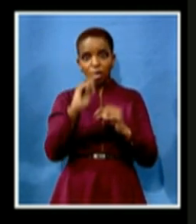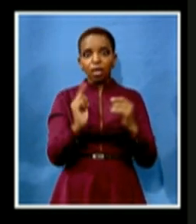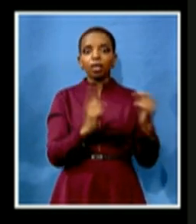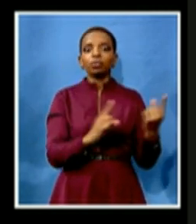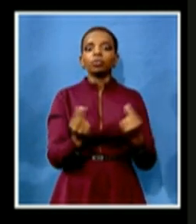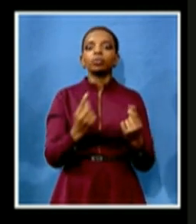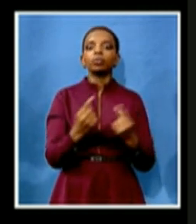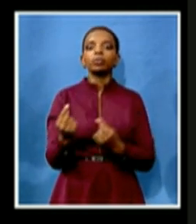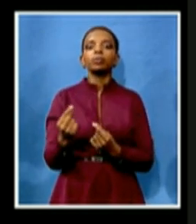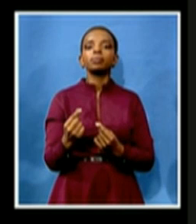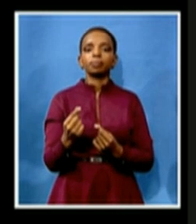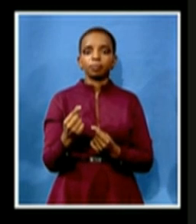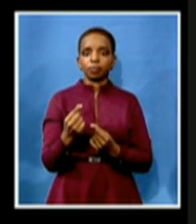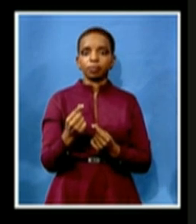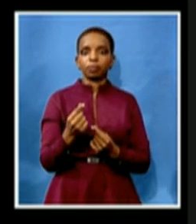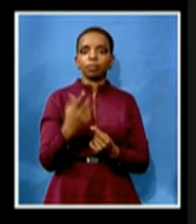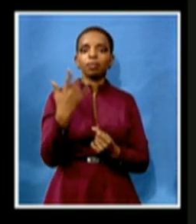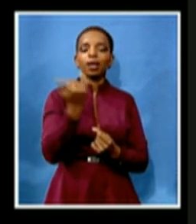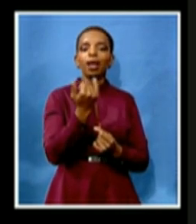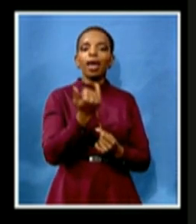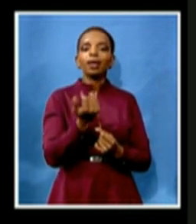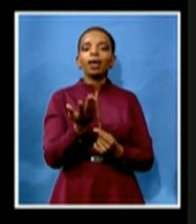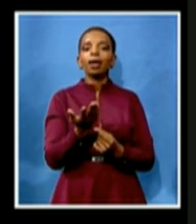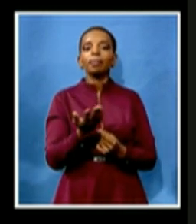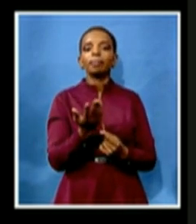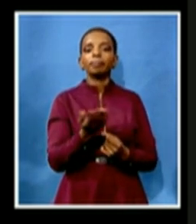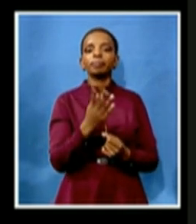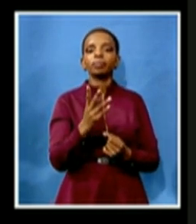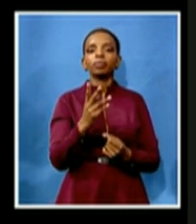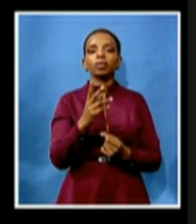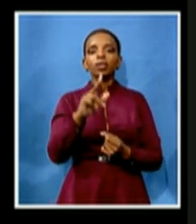cases. I think we just need to realize that